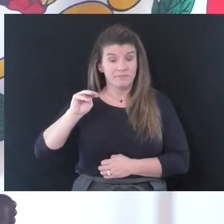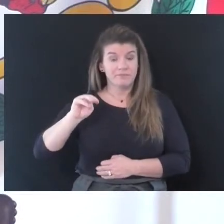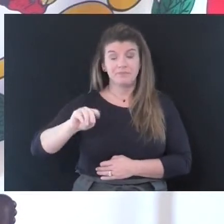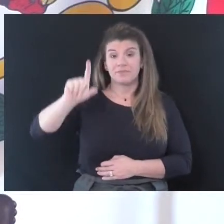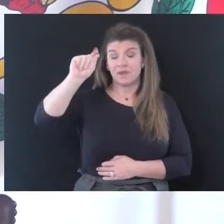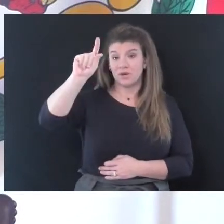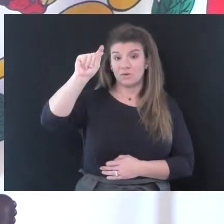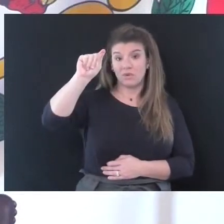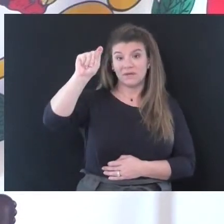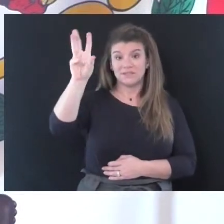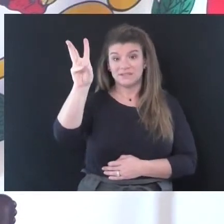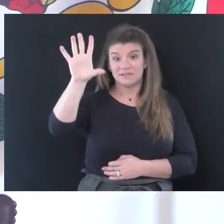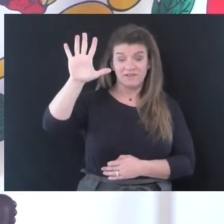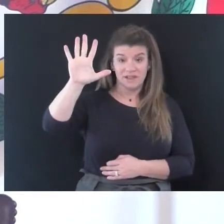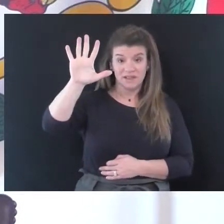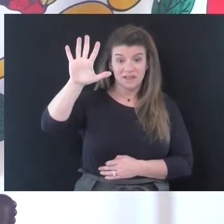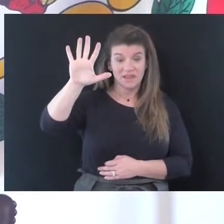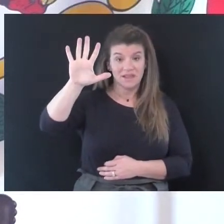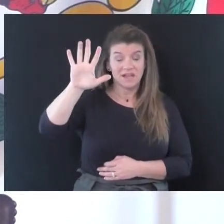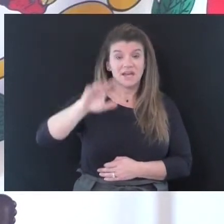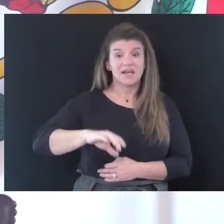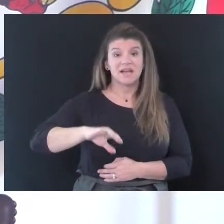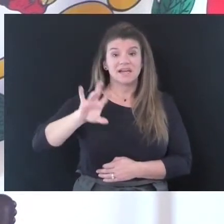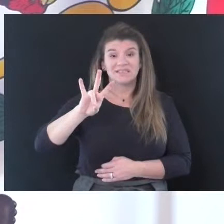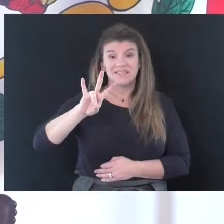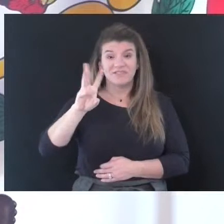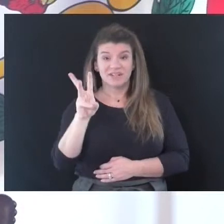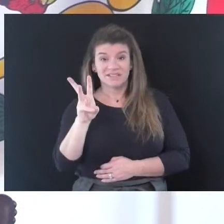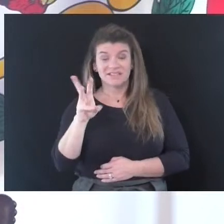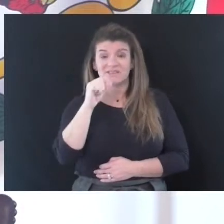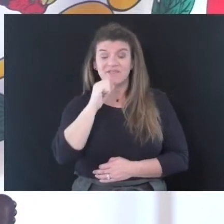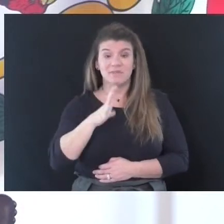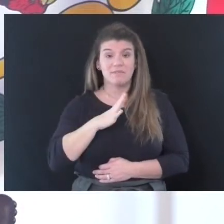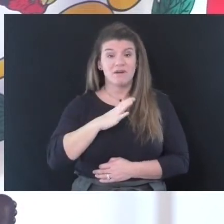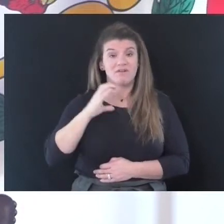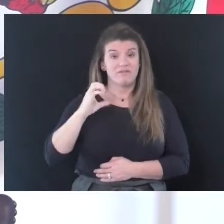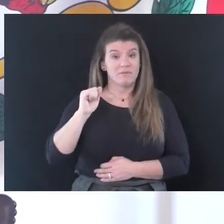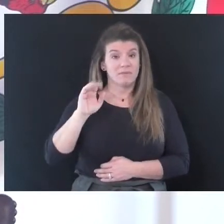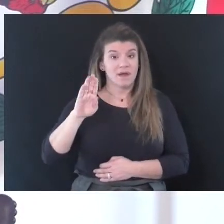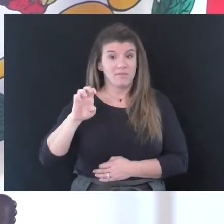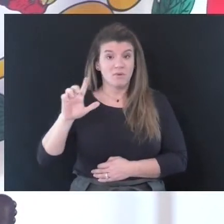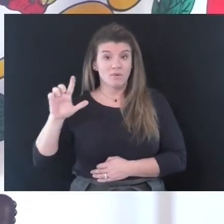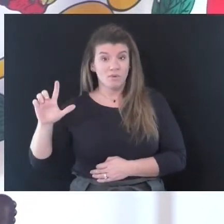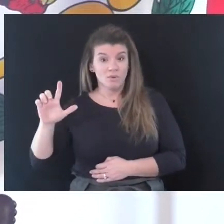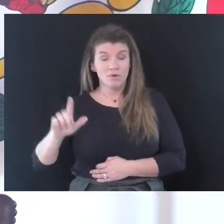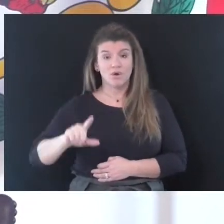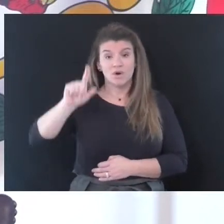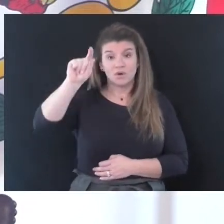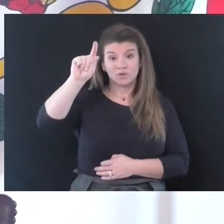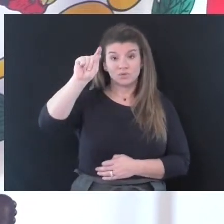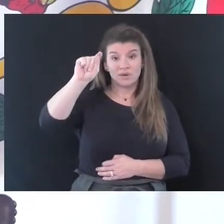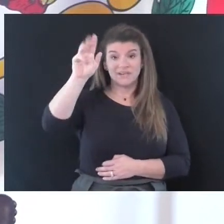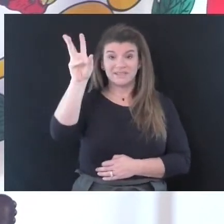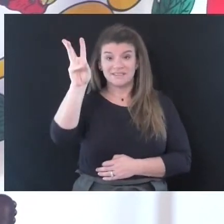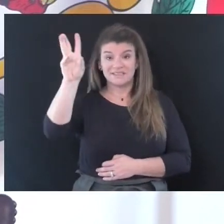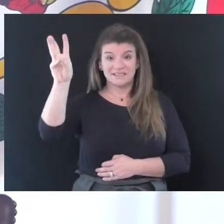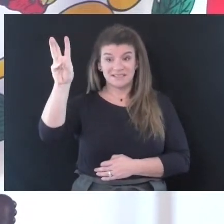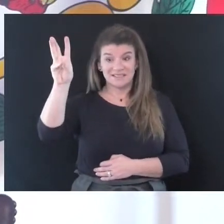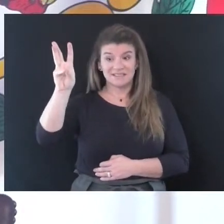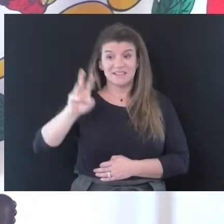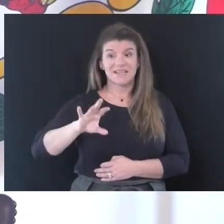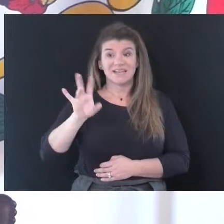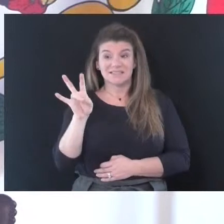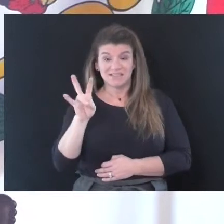Our 2,065th death, a 76-year-old female from Cabell County. Our 2,066th death,